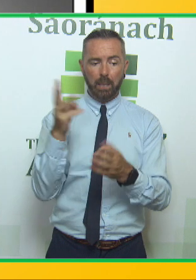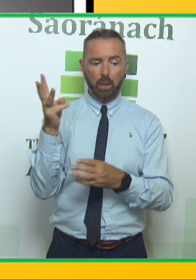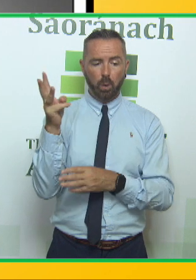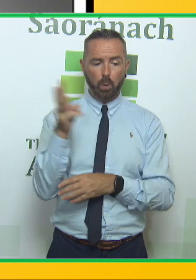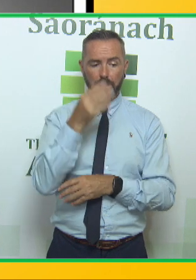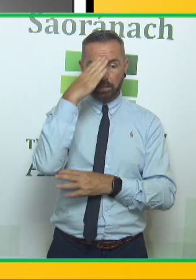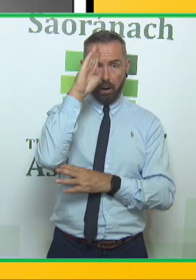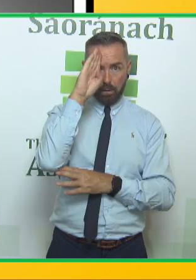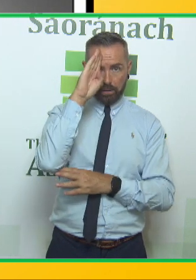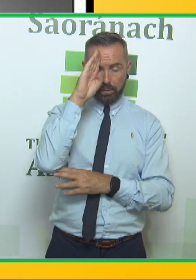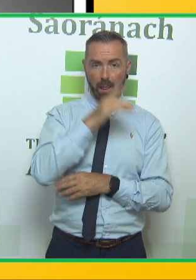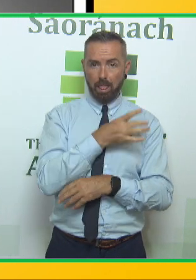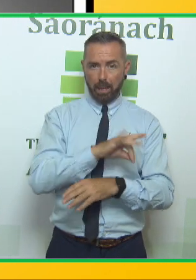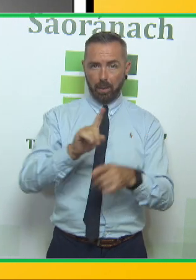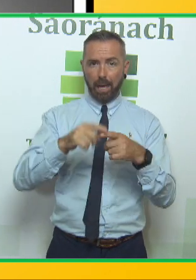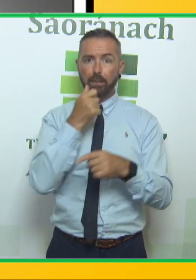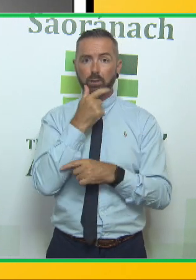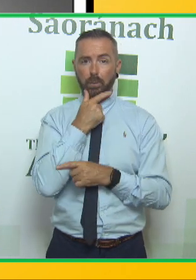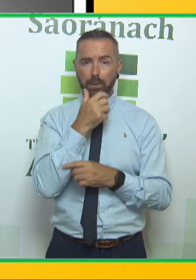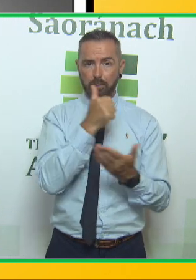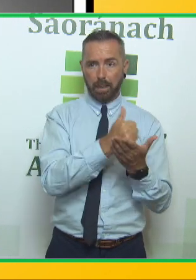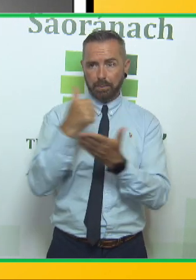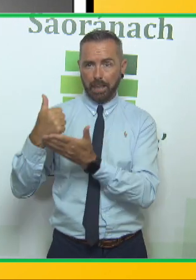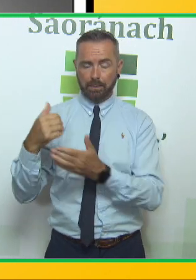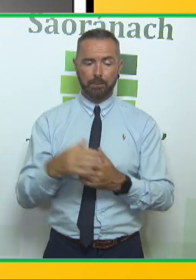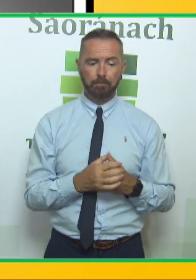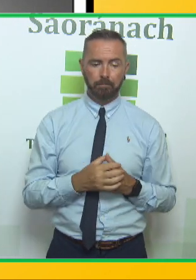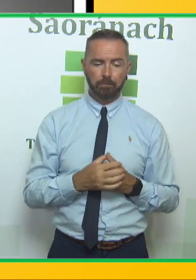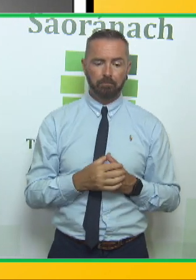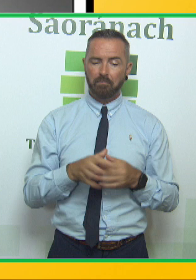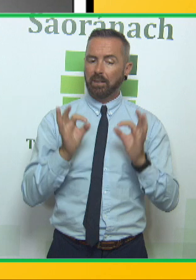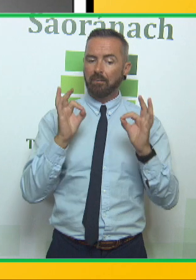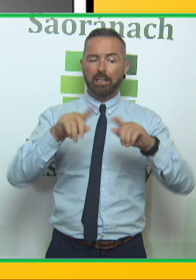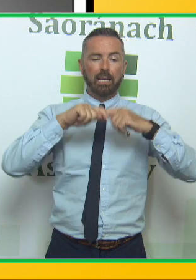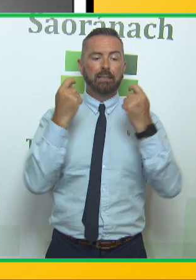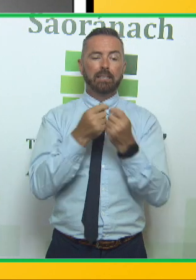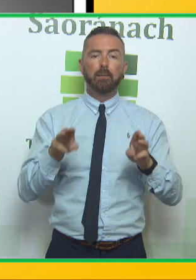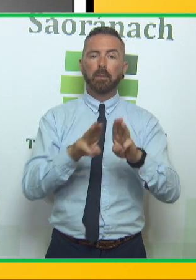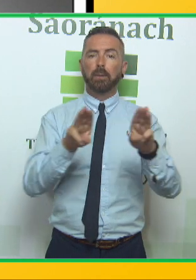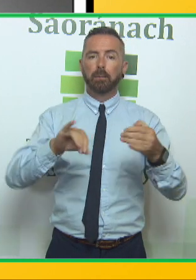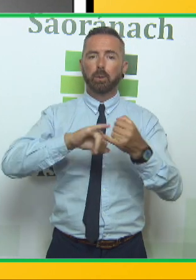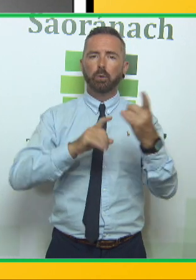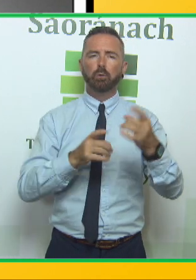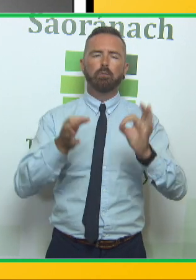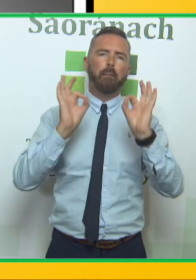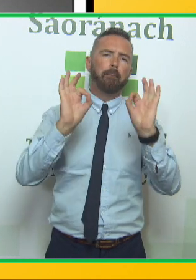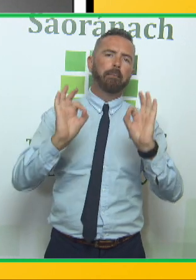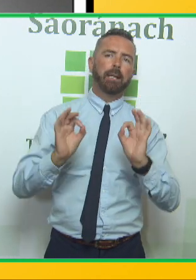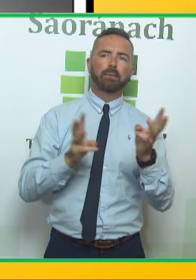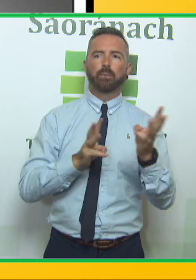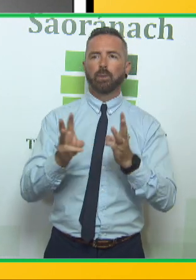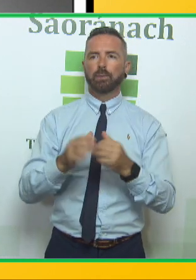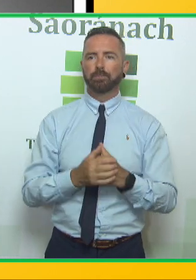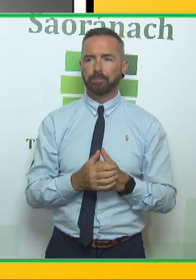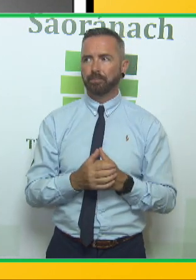based out of Limerick and in Dublin. It's a fantastic team of people who do some amazing work